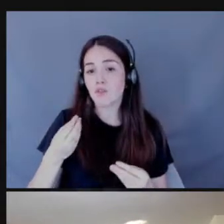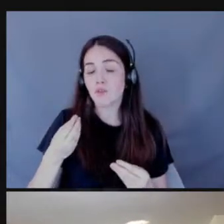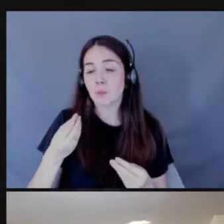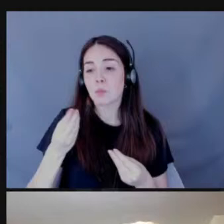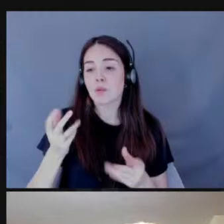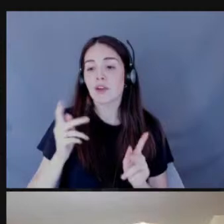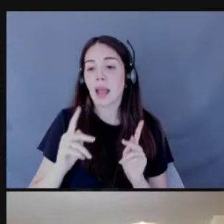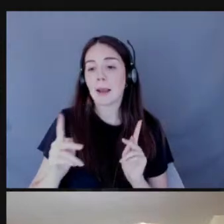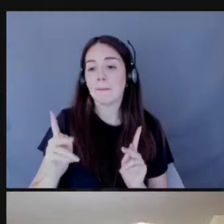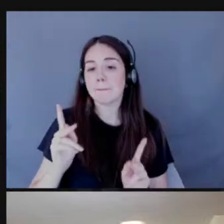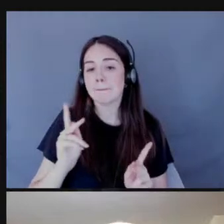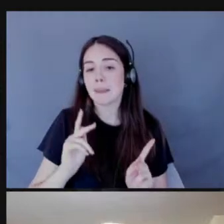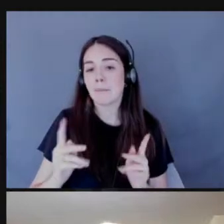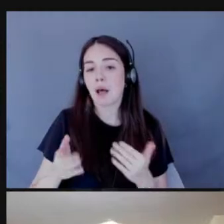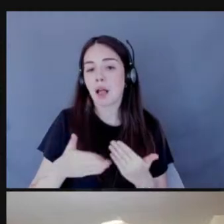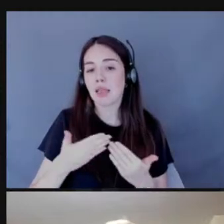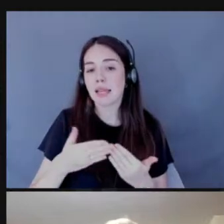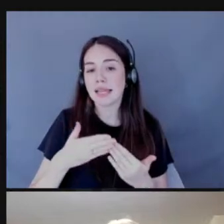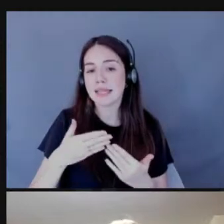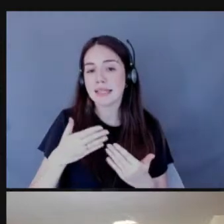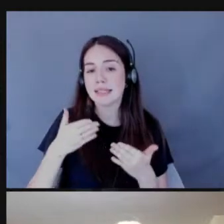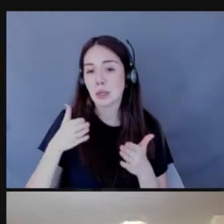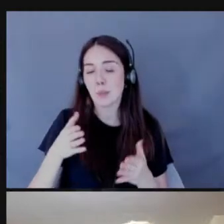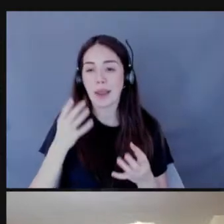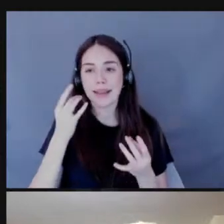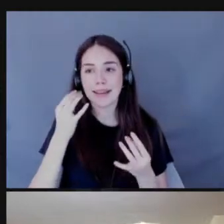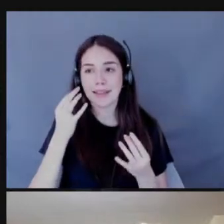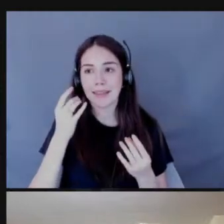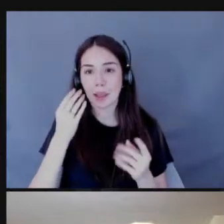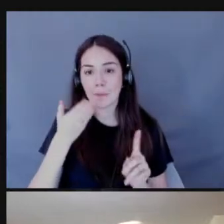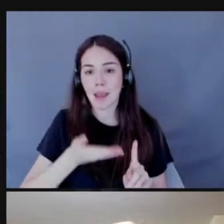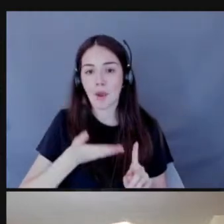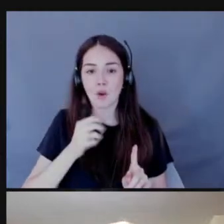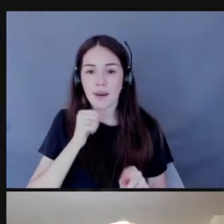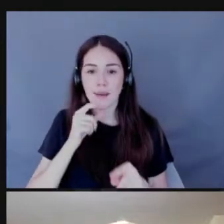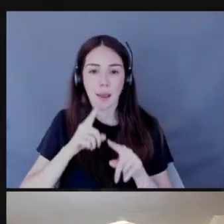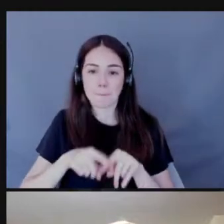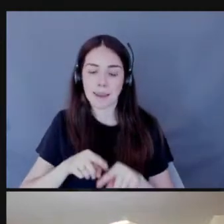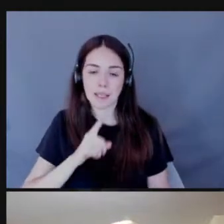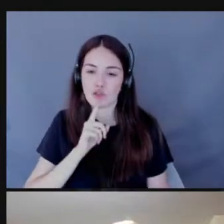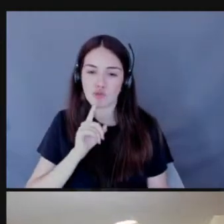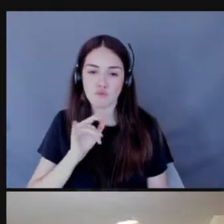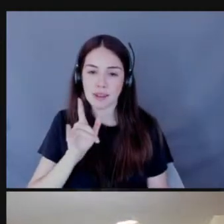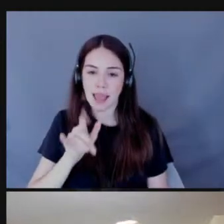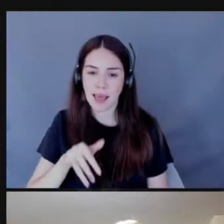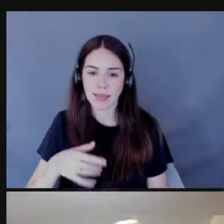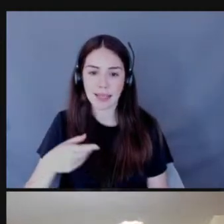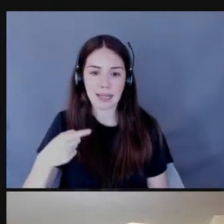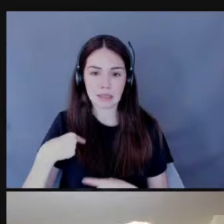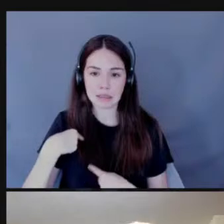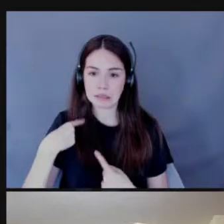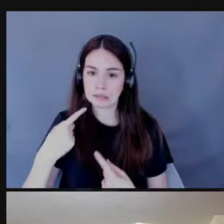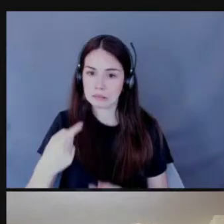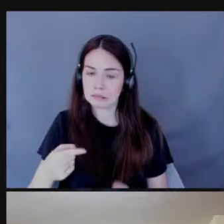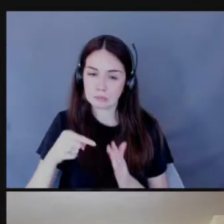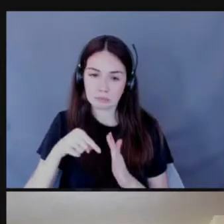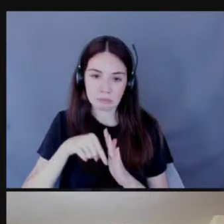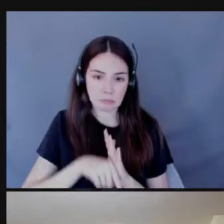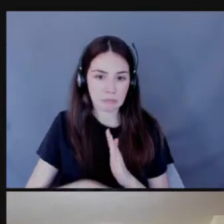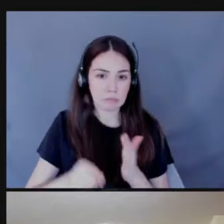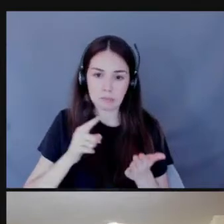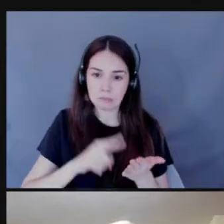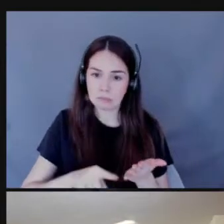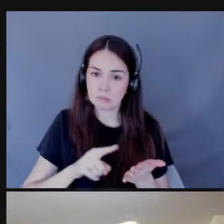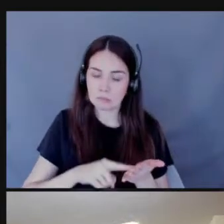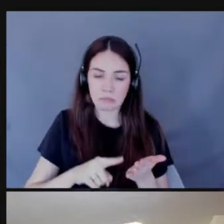think about what Chessie was. It's really not based in any kind of reality. I've done pretty extensive research and have never found any